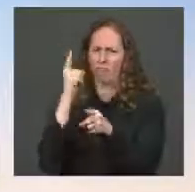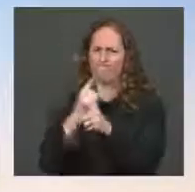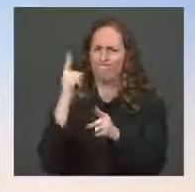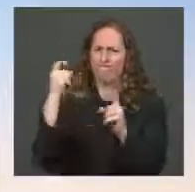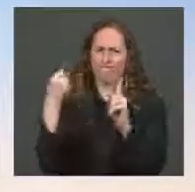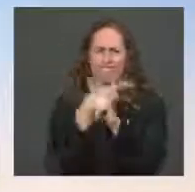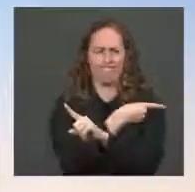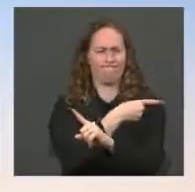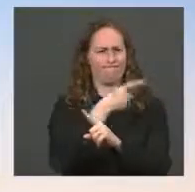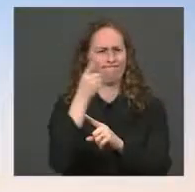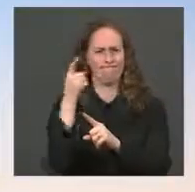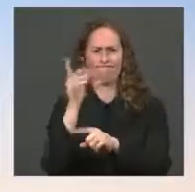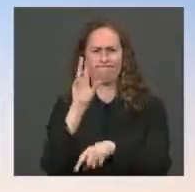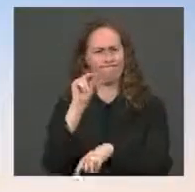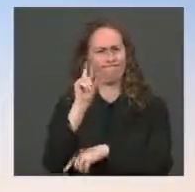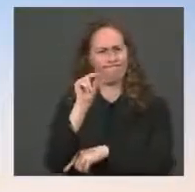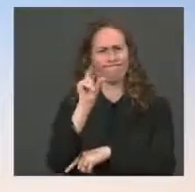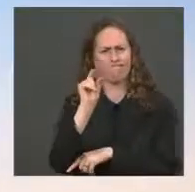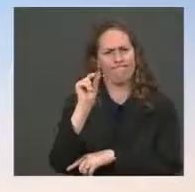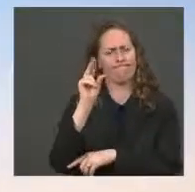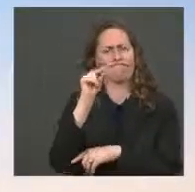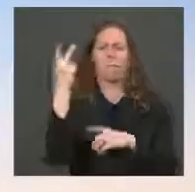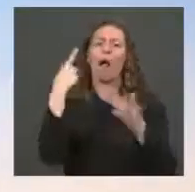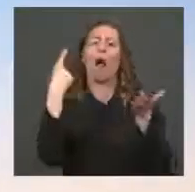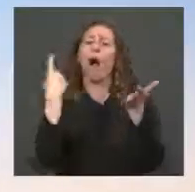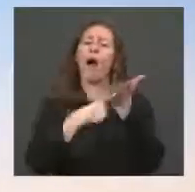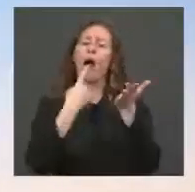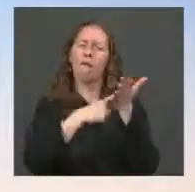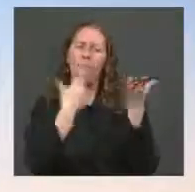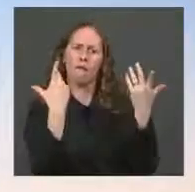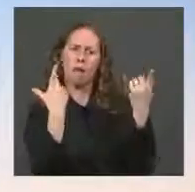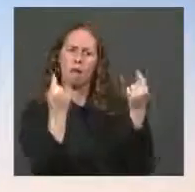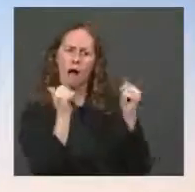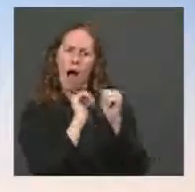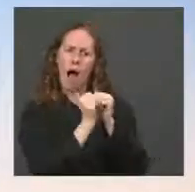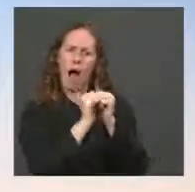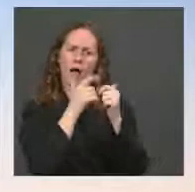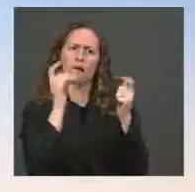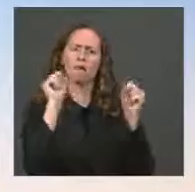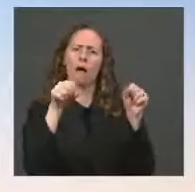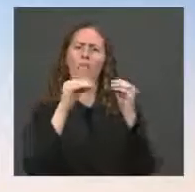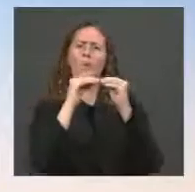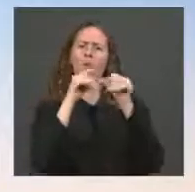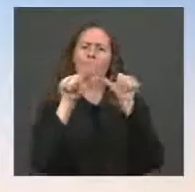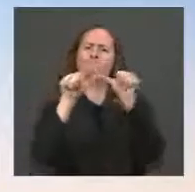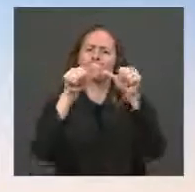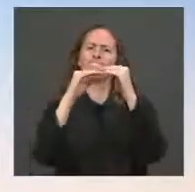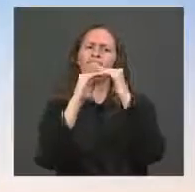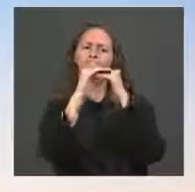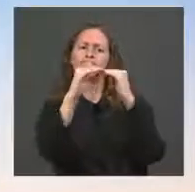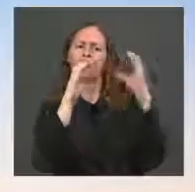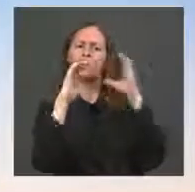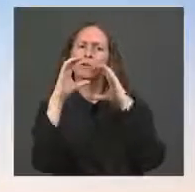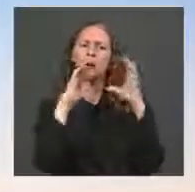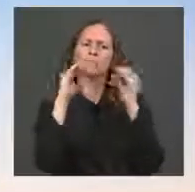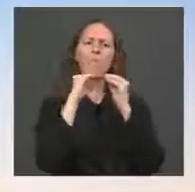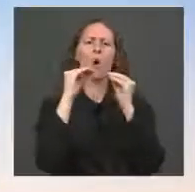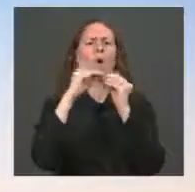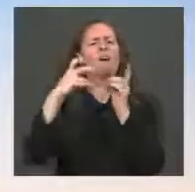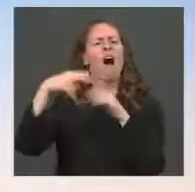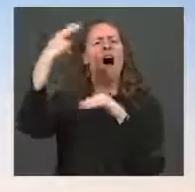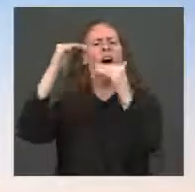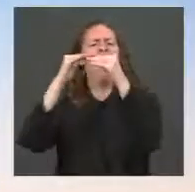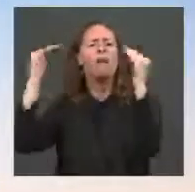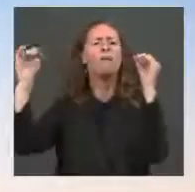they had a discussion about how to continue the ongoing channel of communication, high-level channel of communication between